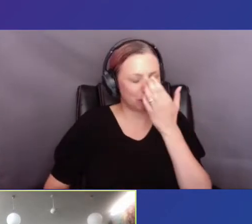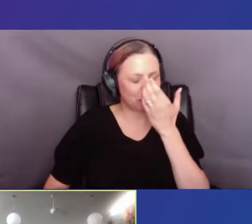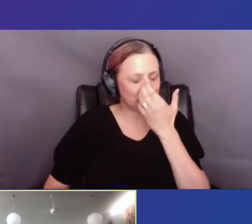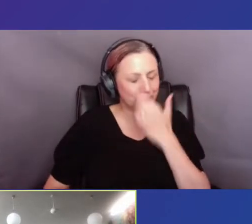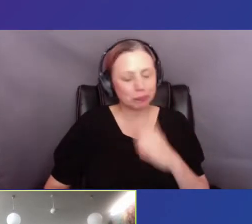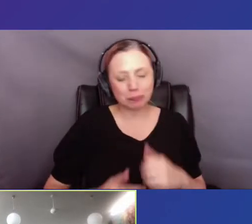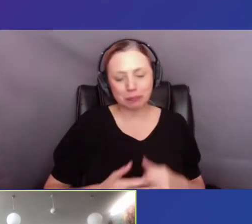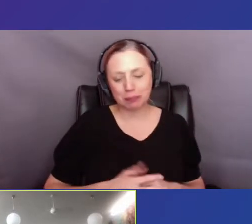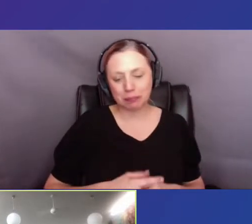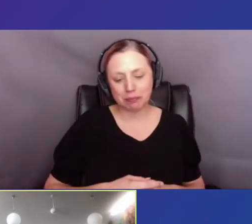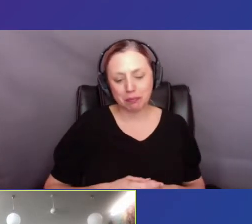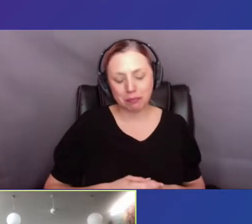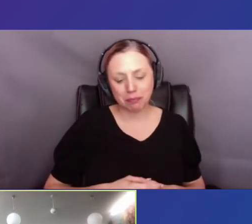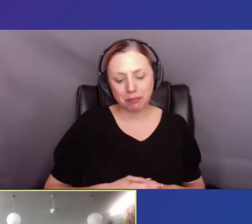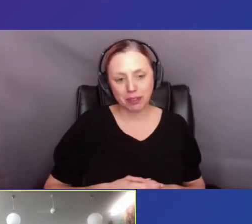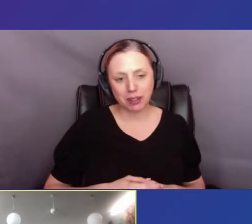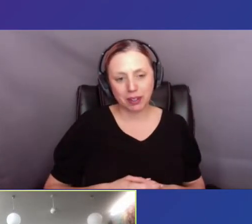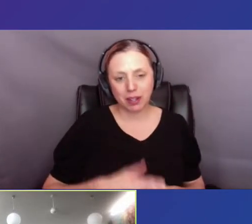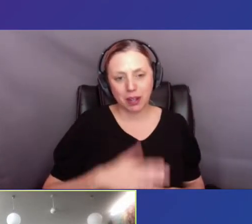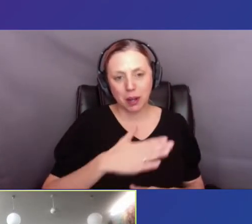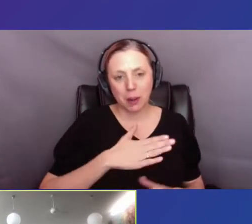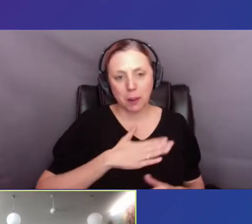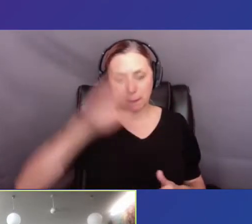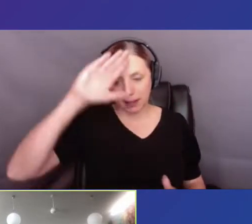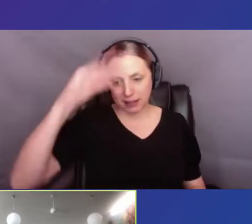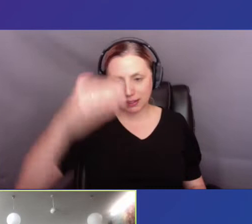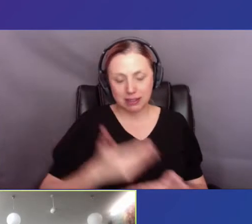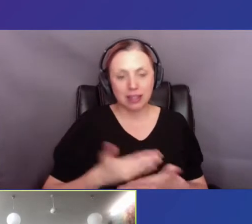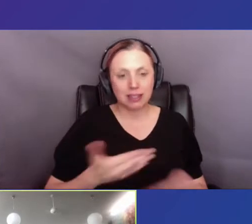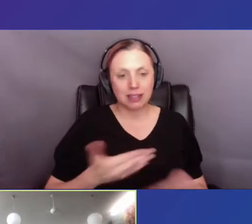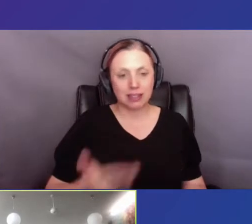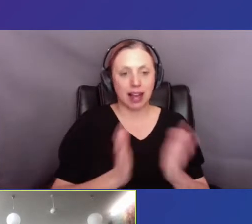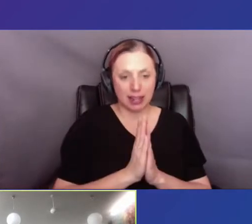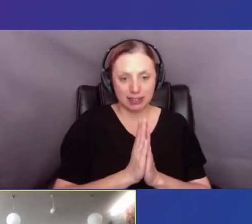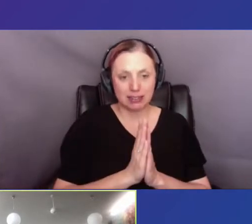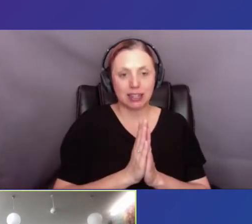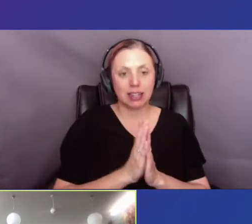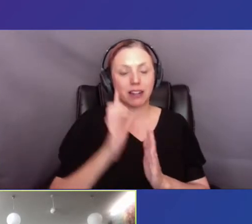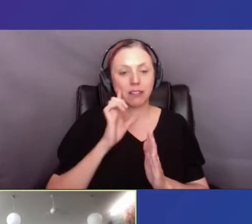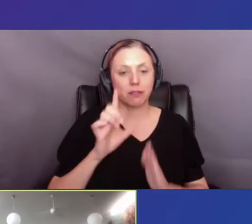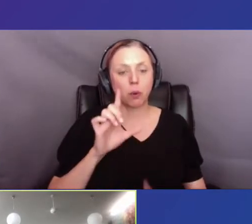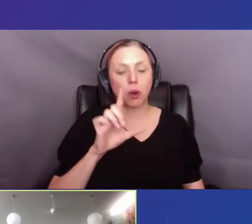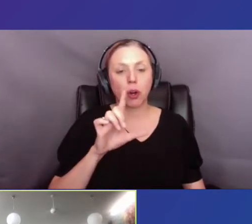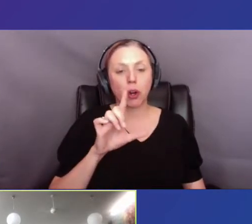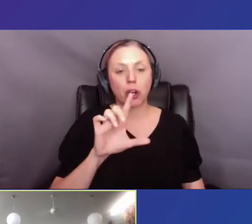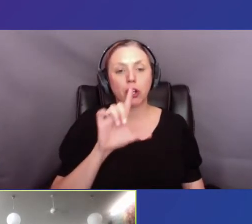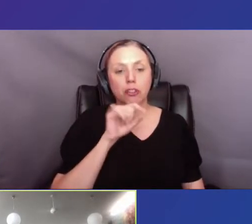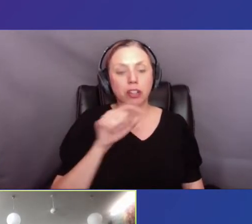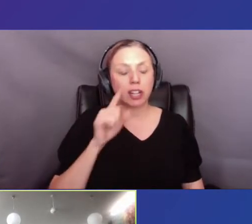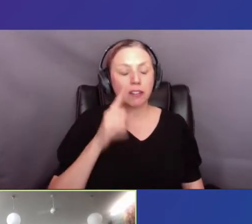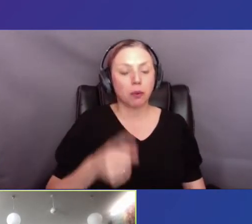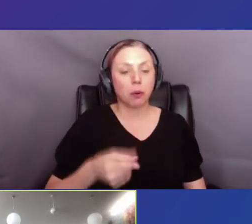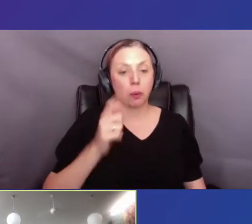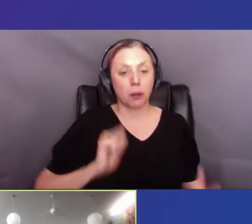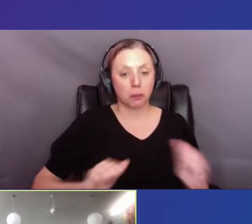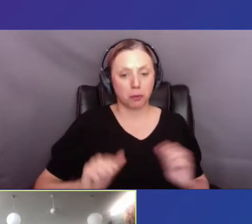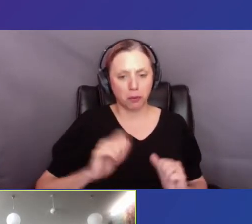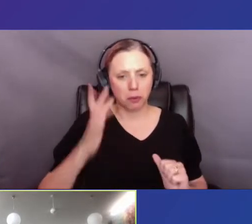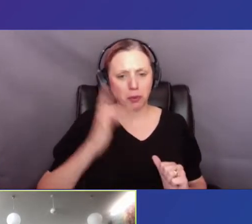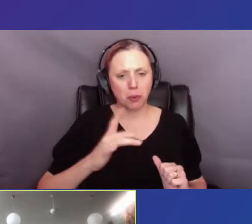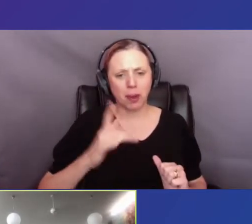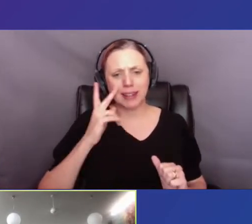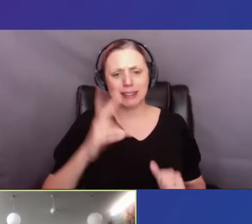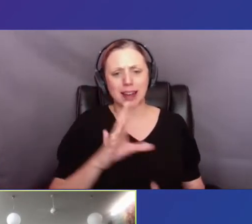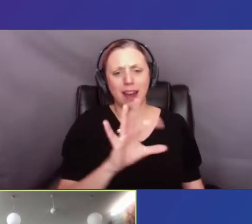My son, asking Fauna Fraser one time for her chicken for one of her performances. He watched a couple nights of performances and she had